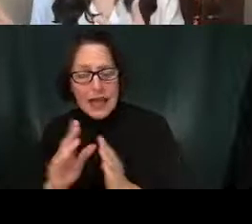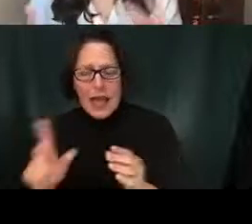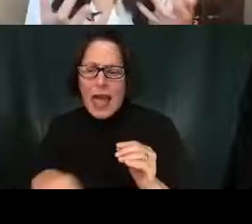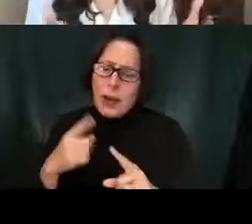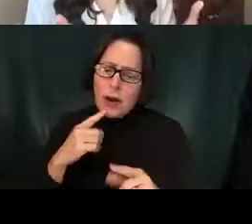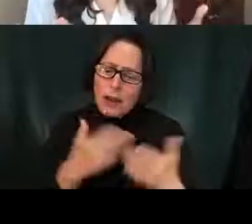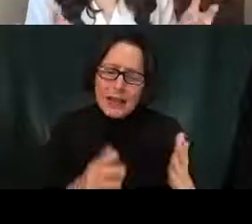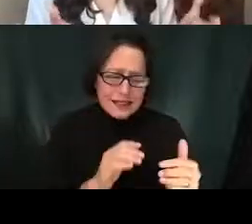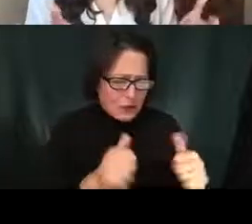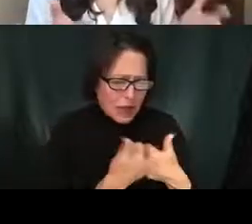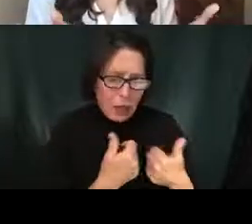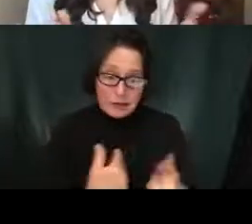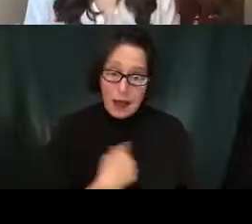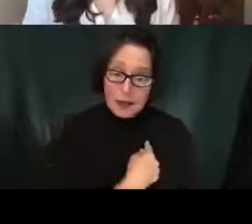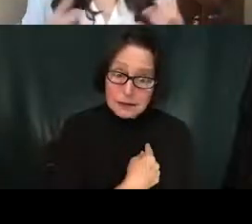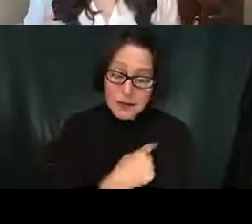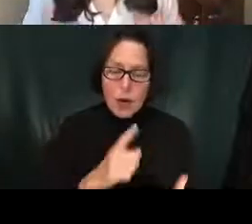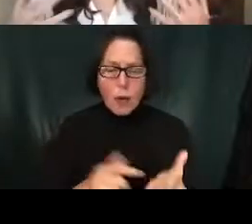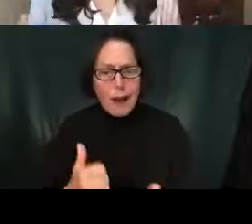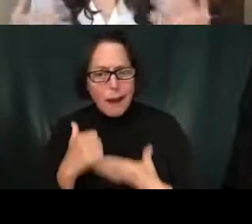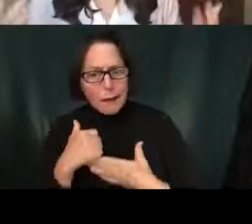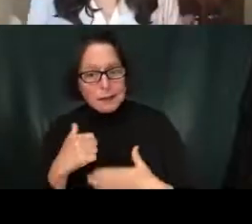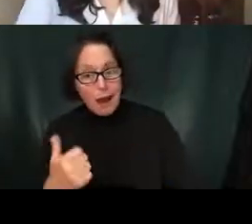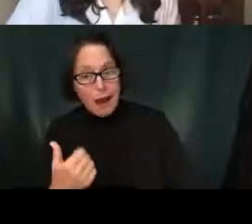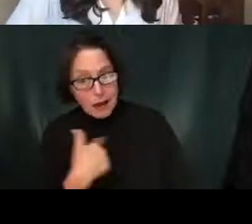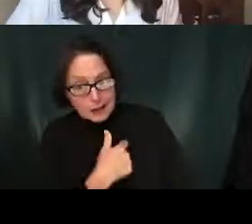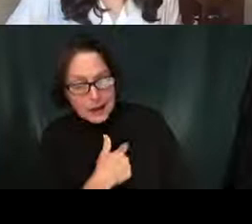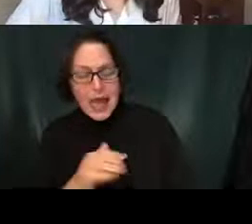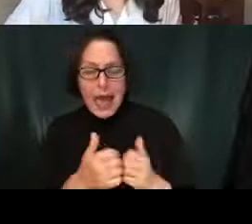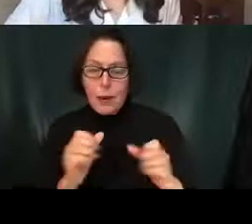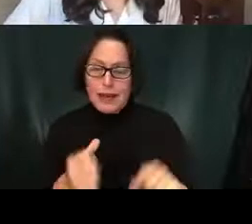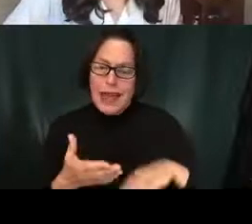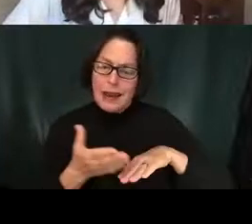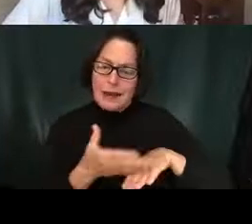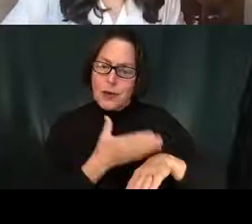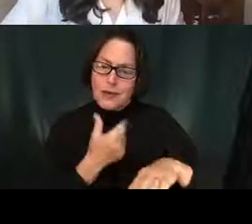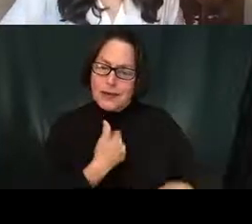for us? And what are the things that are really enabling? So how do we continuously improve ourselves as well?